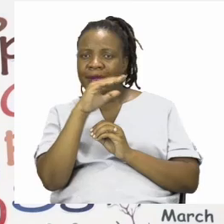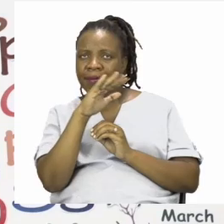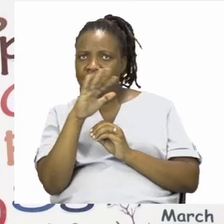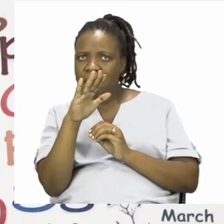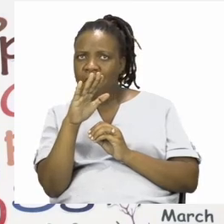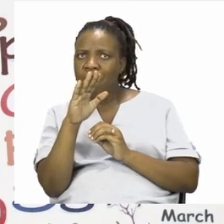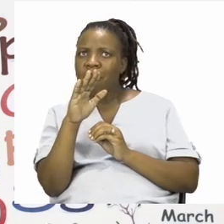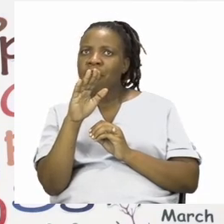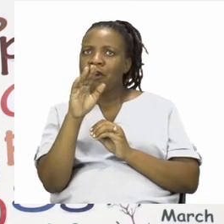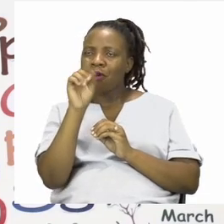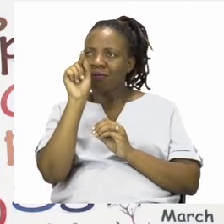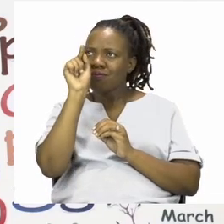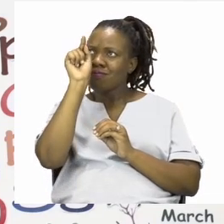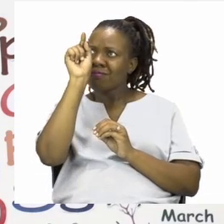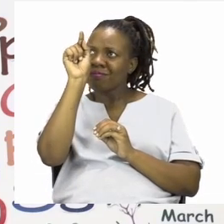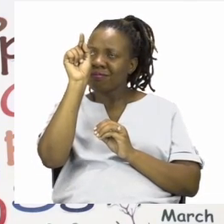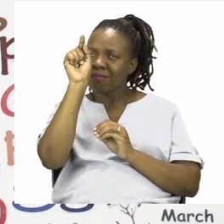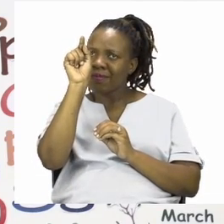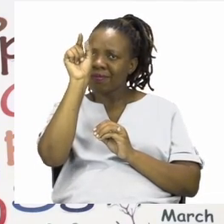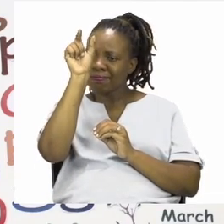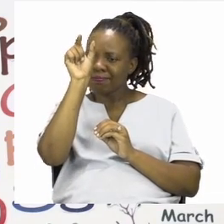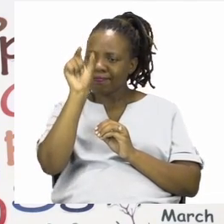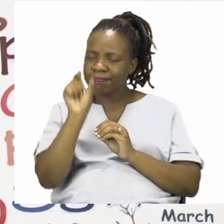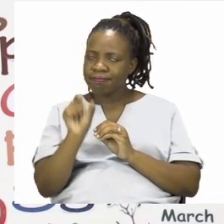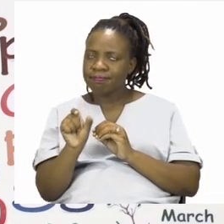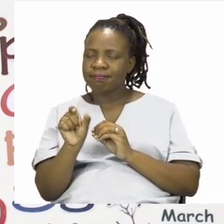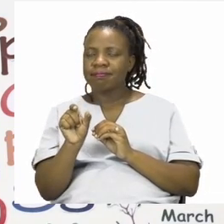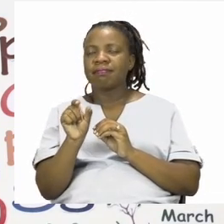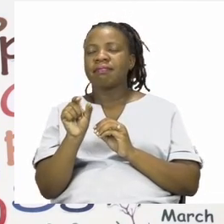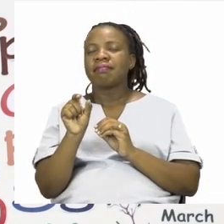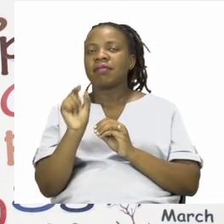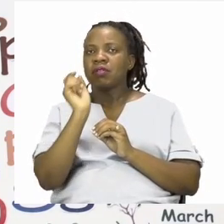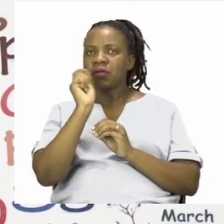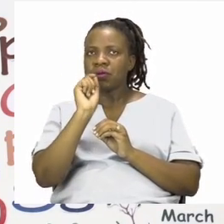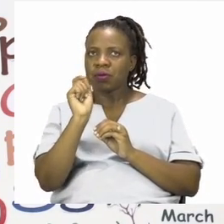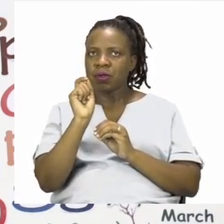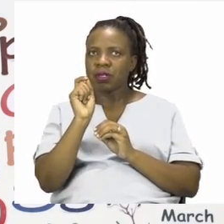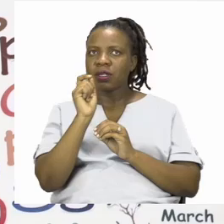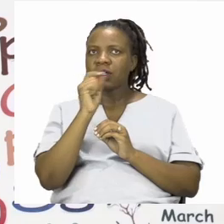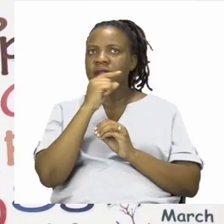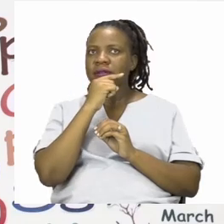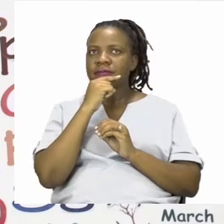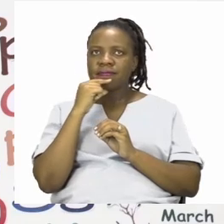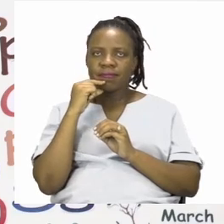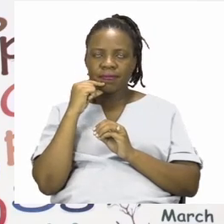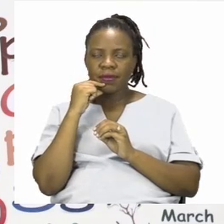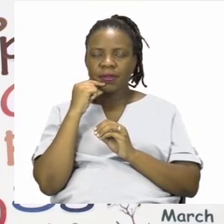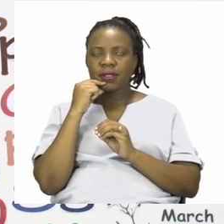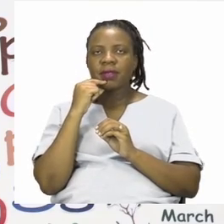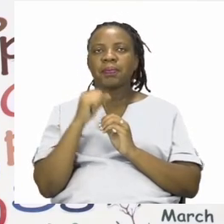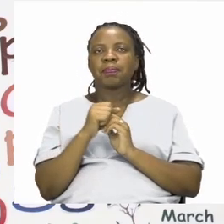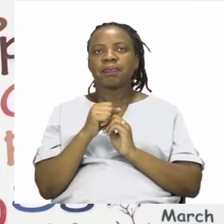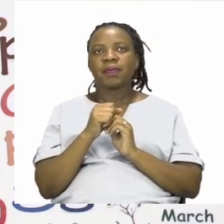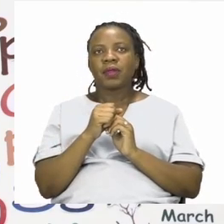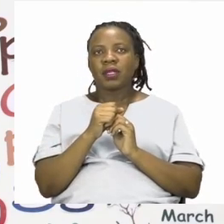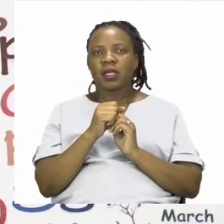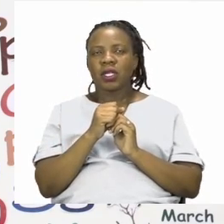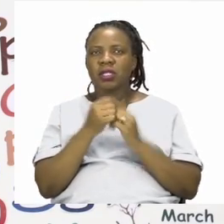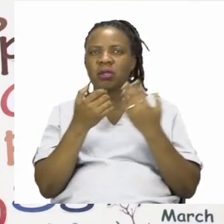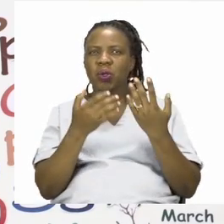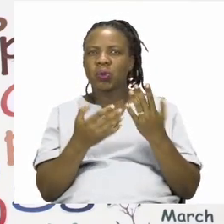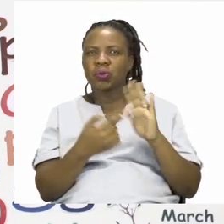the two numbers that we have to fill in, or names we have to fill in, is the number 8 and the